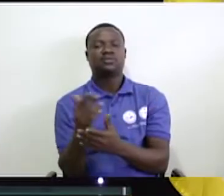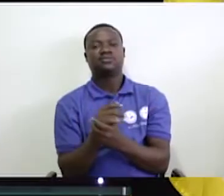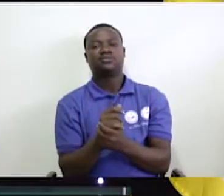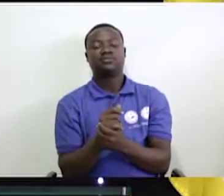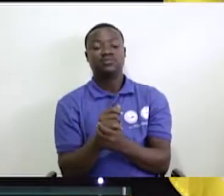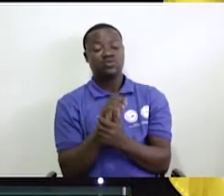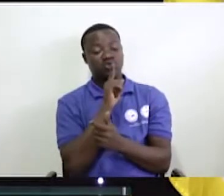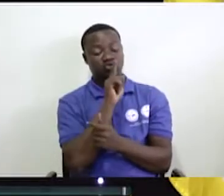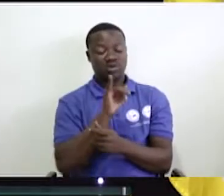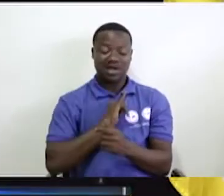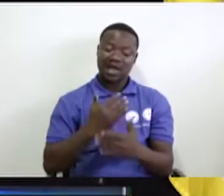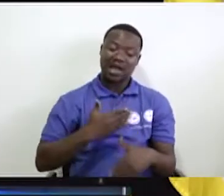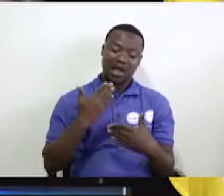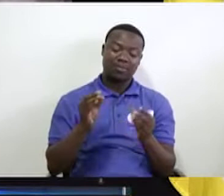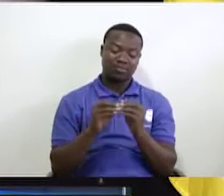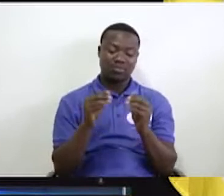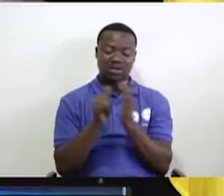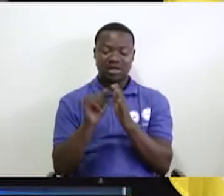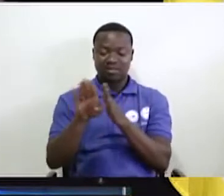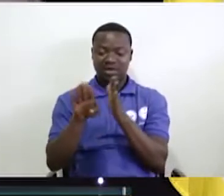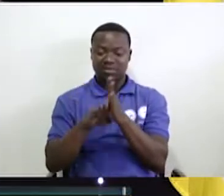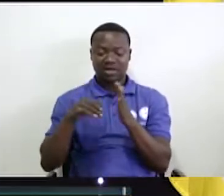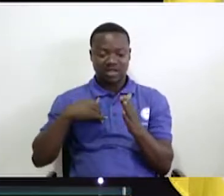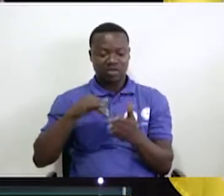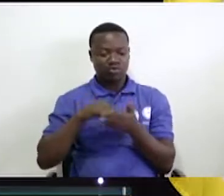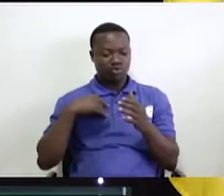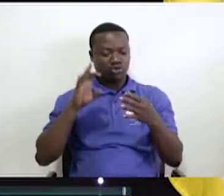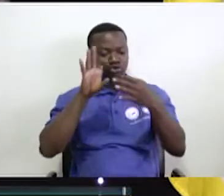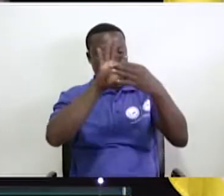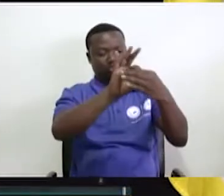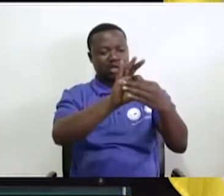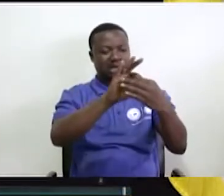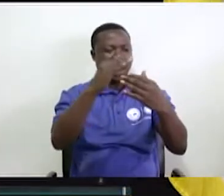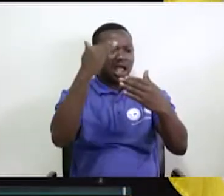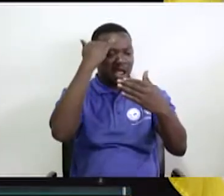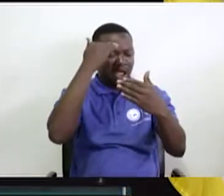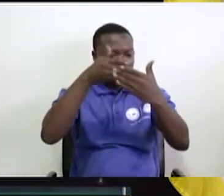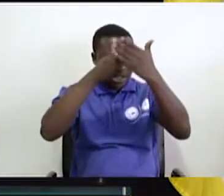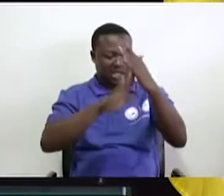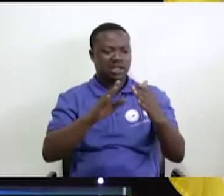I'm happy that the Bible says that we are joined heirs with Christ.